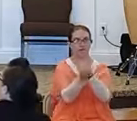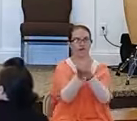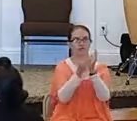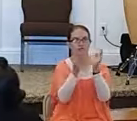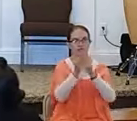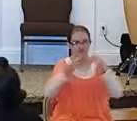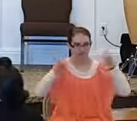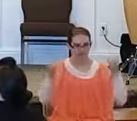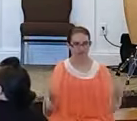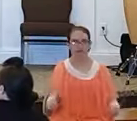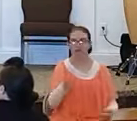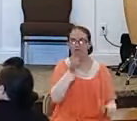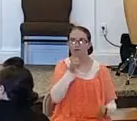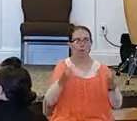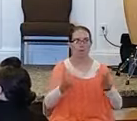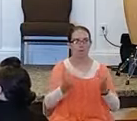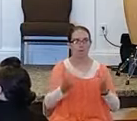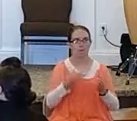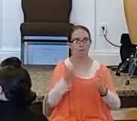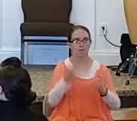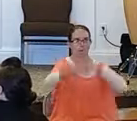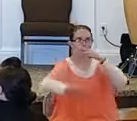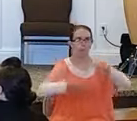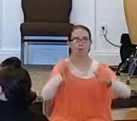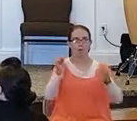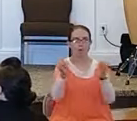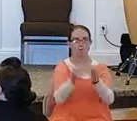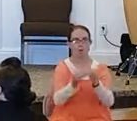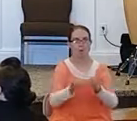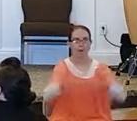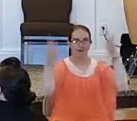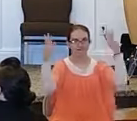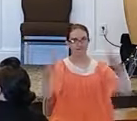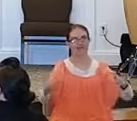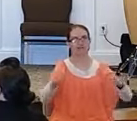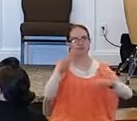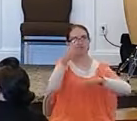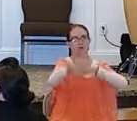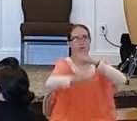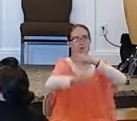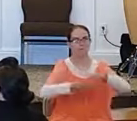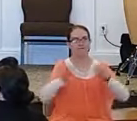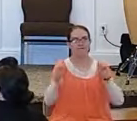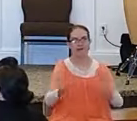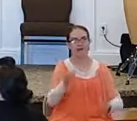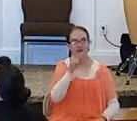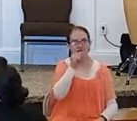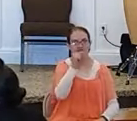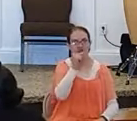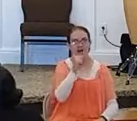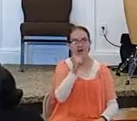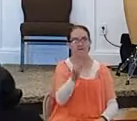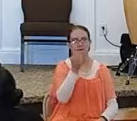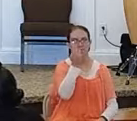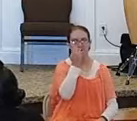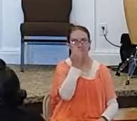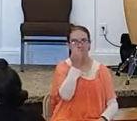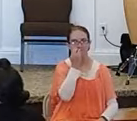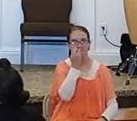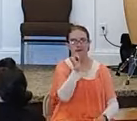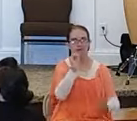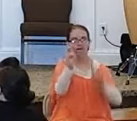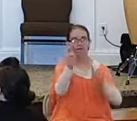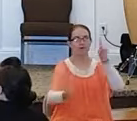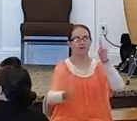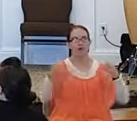now. I don't want the things of the world anymore. I'm done with this world. Can I tell you? Amen. There is a people